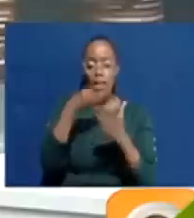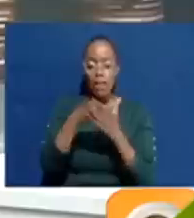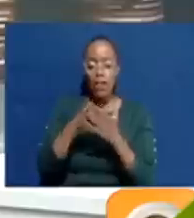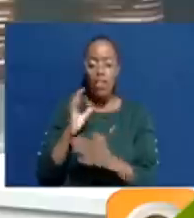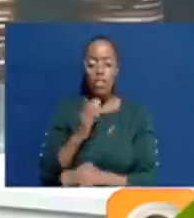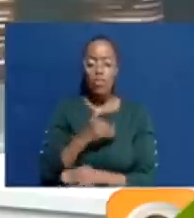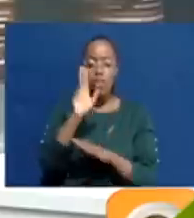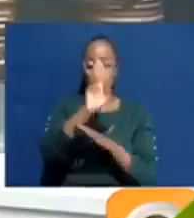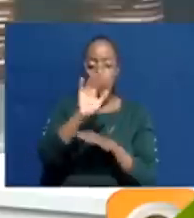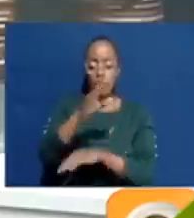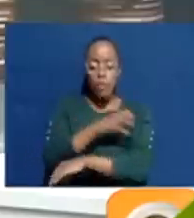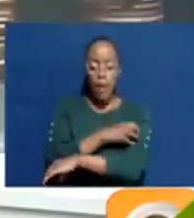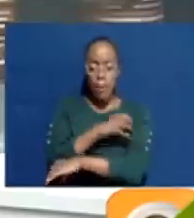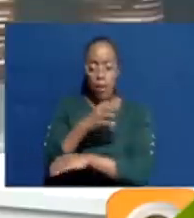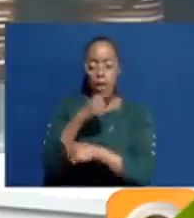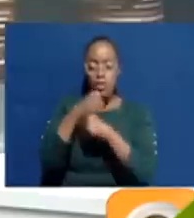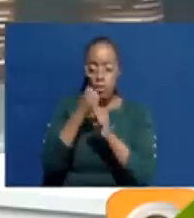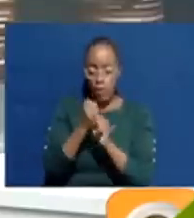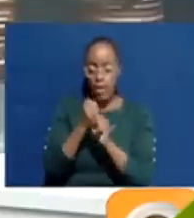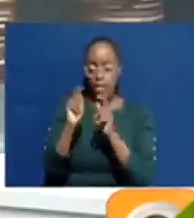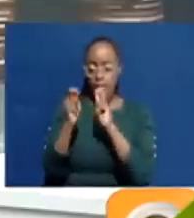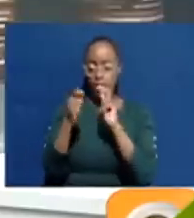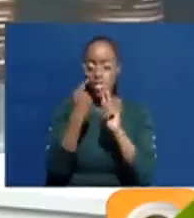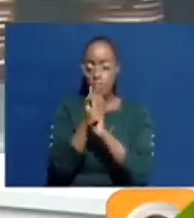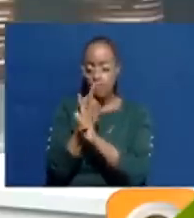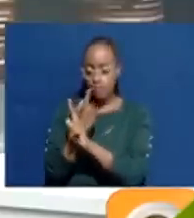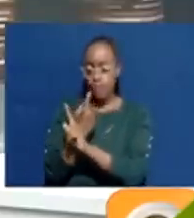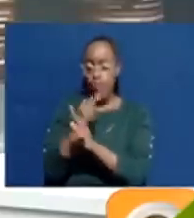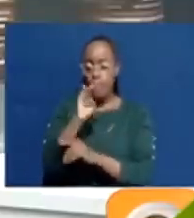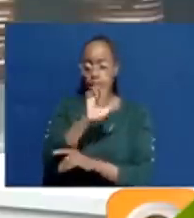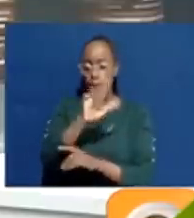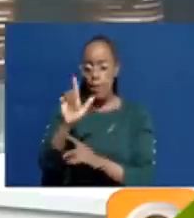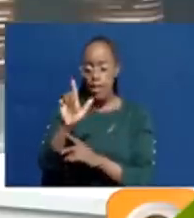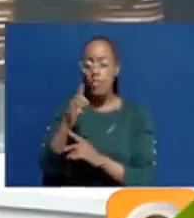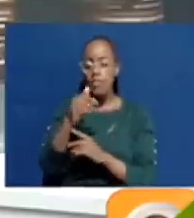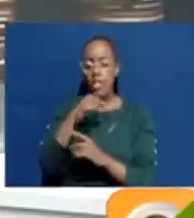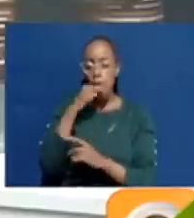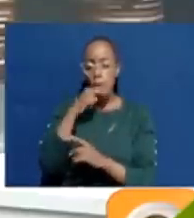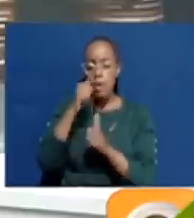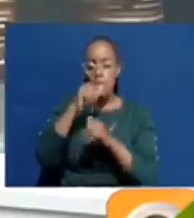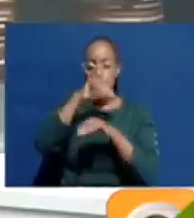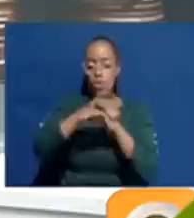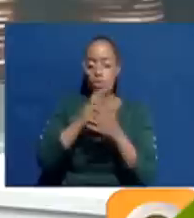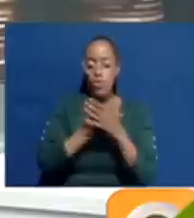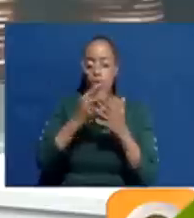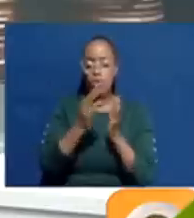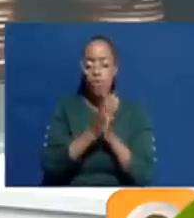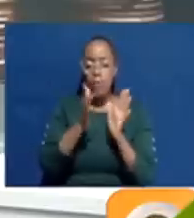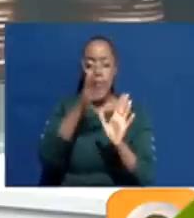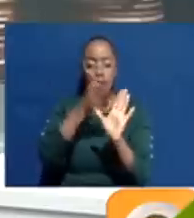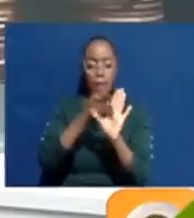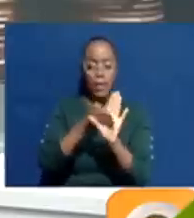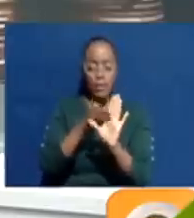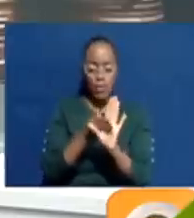to use its powers to make the necessary changes on the bill with the input garnered through 2 weeks of public